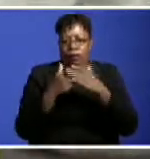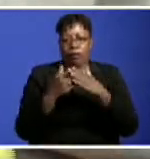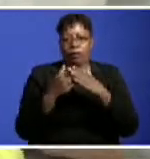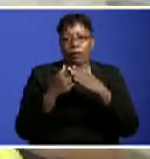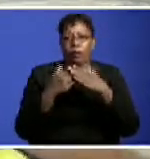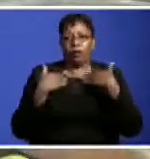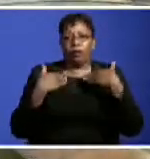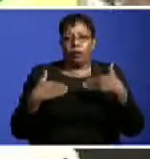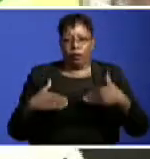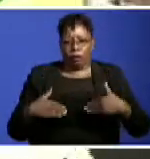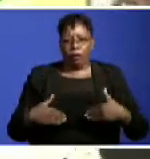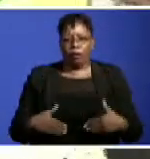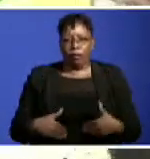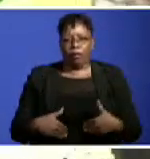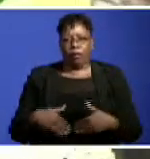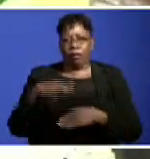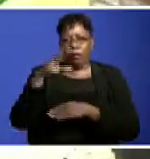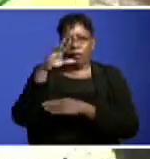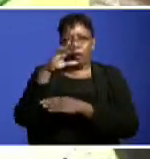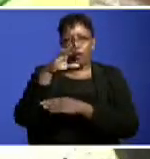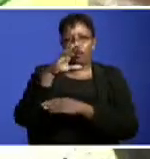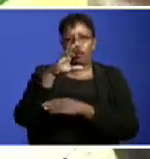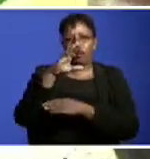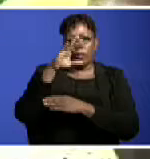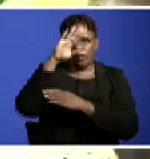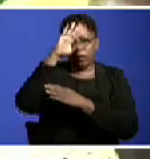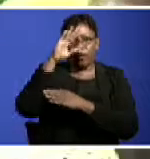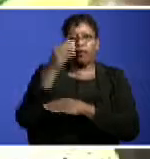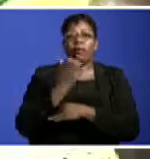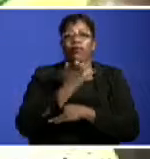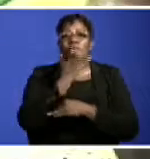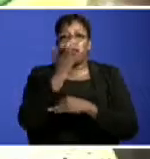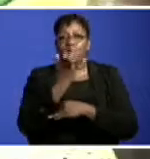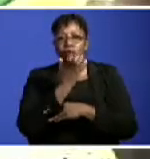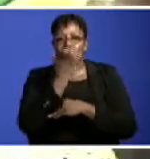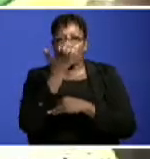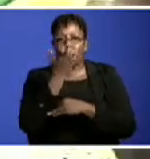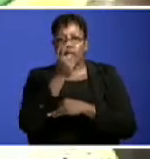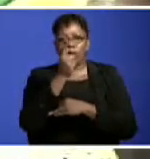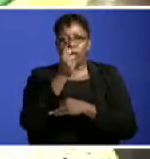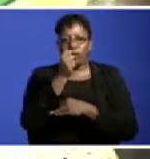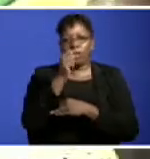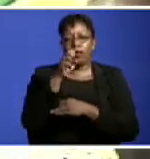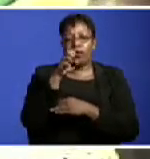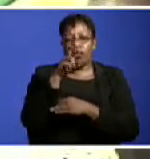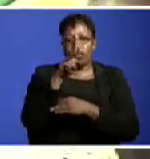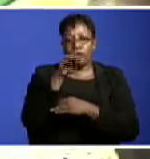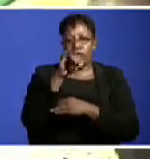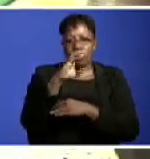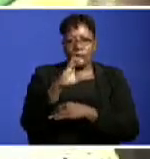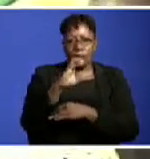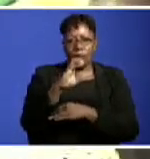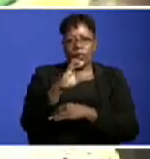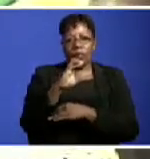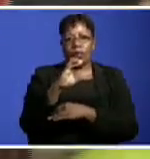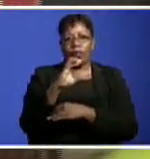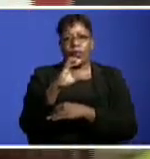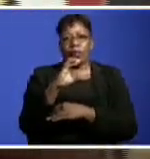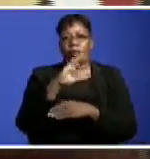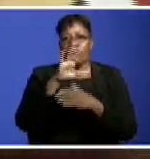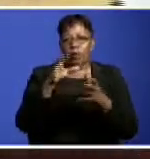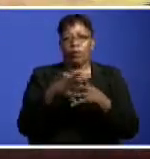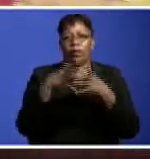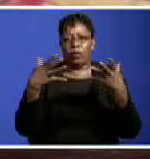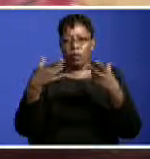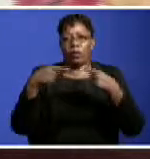immune system. We have a lot of the fever grass and ginger going, the turmeric and ginger, the sorrel, the hibiscus. A lot